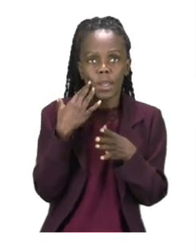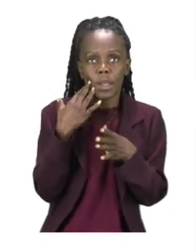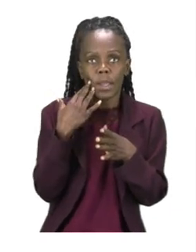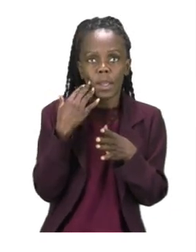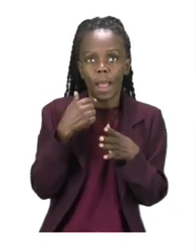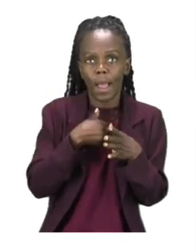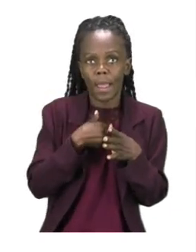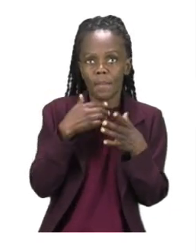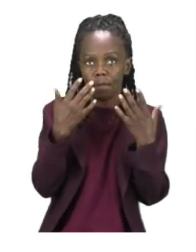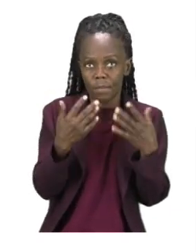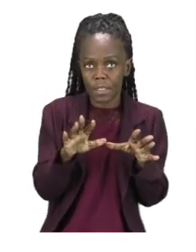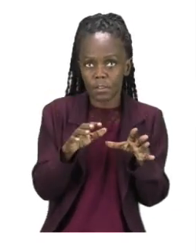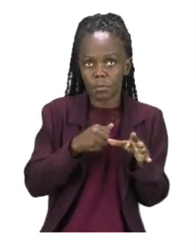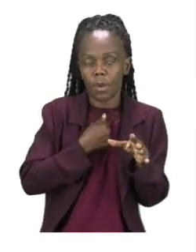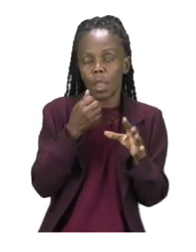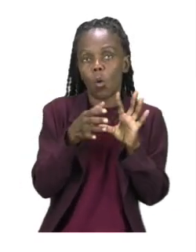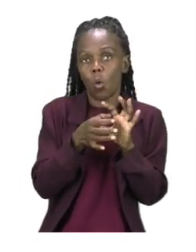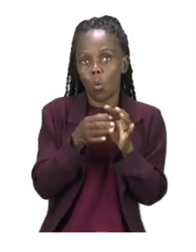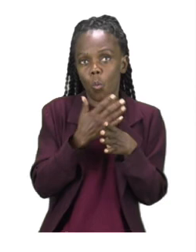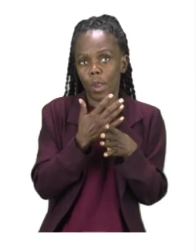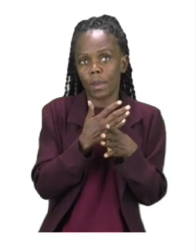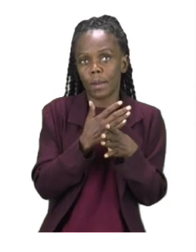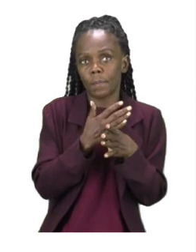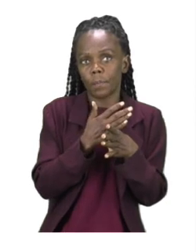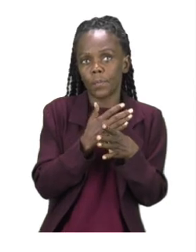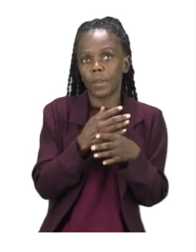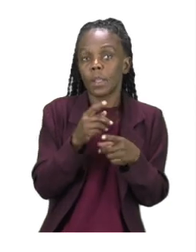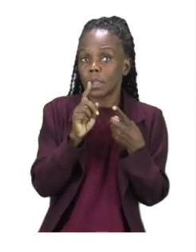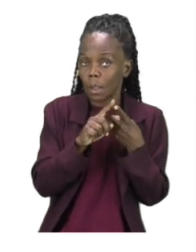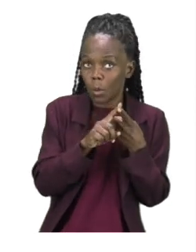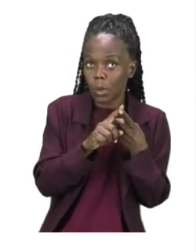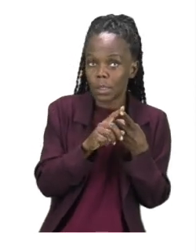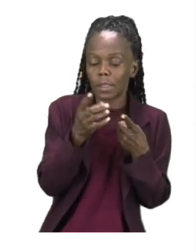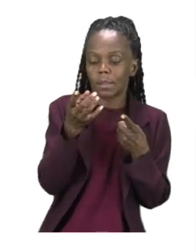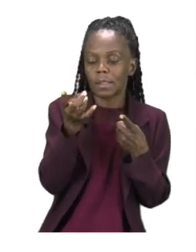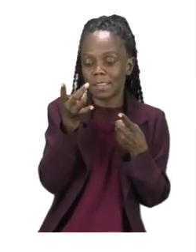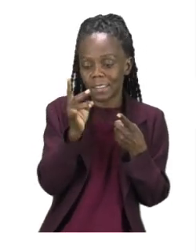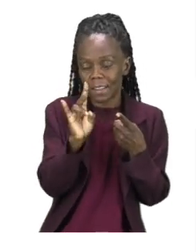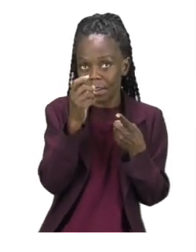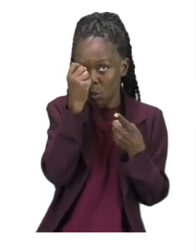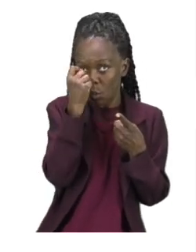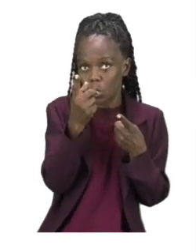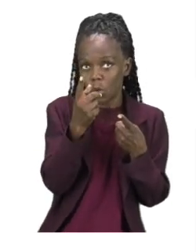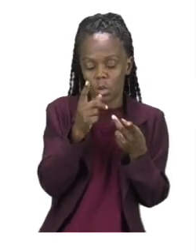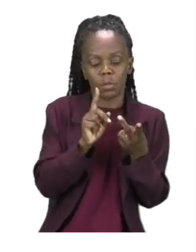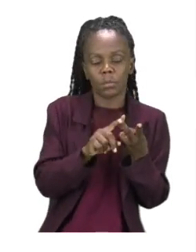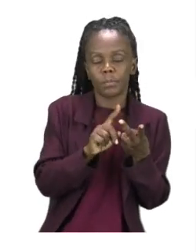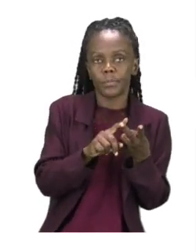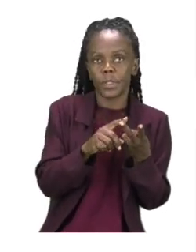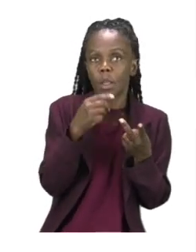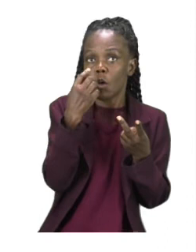homework? Is it 7 o'clock? Is it